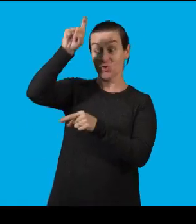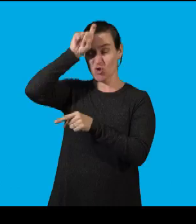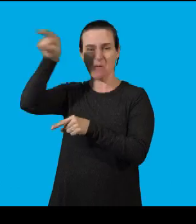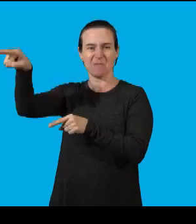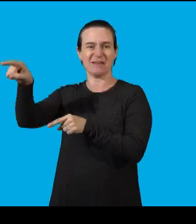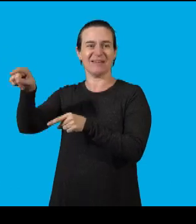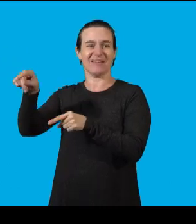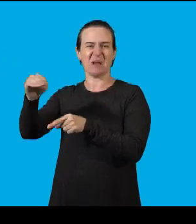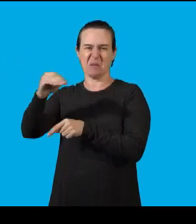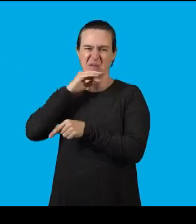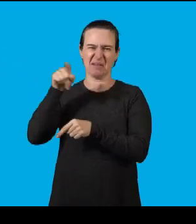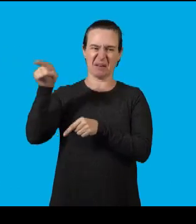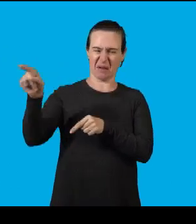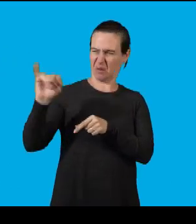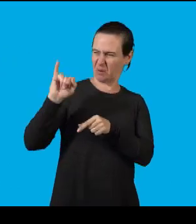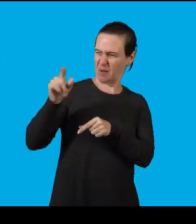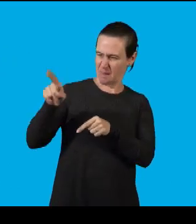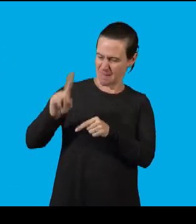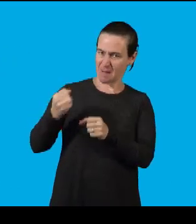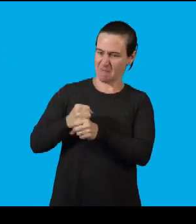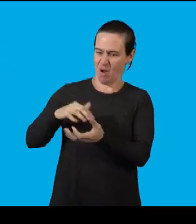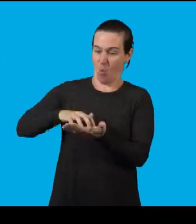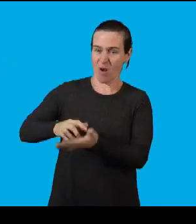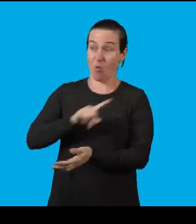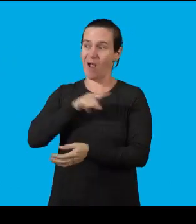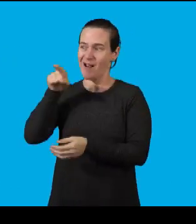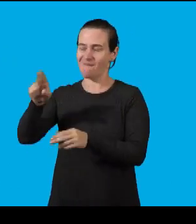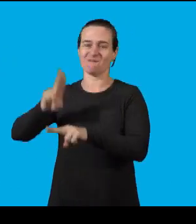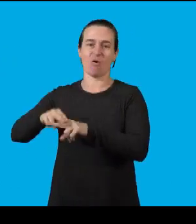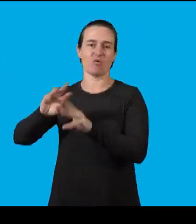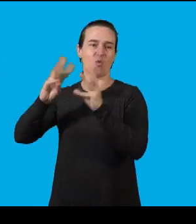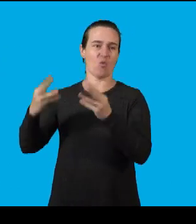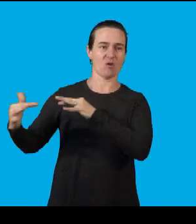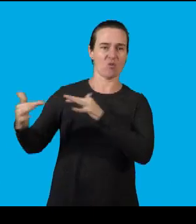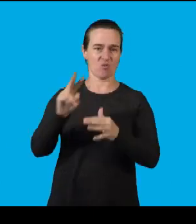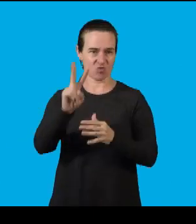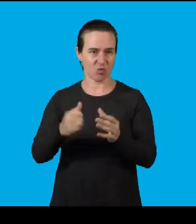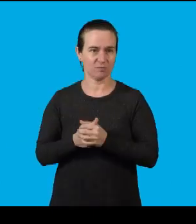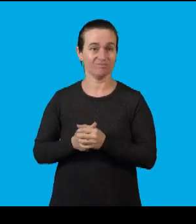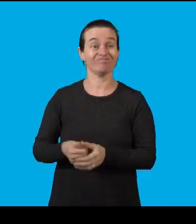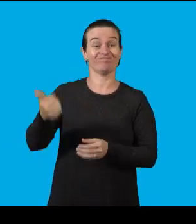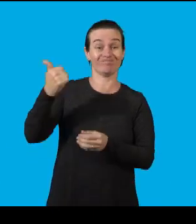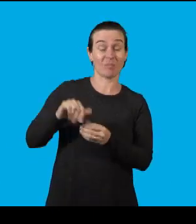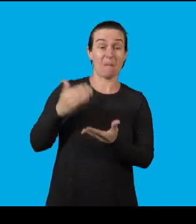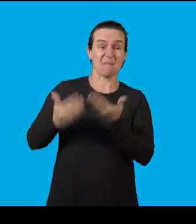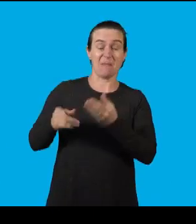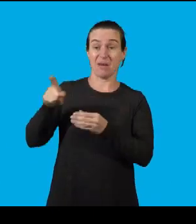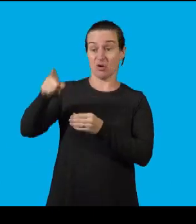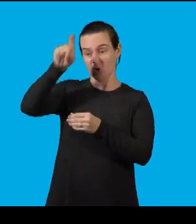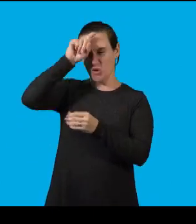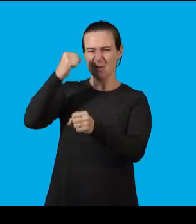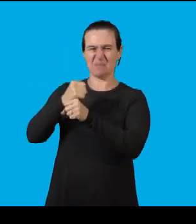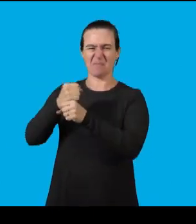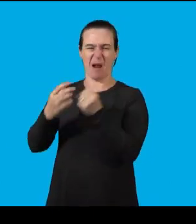so she had to be weakened. Germany brought economic misery to the whole of Europe, or the aim was